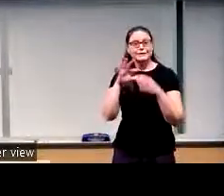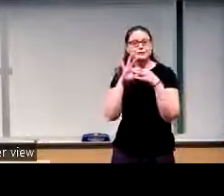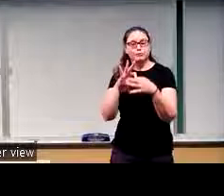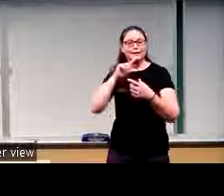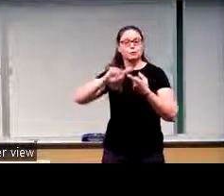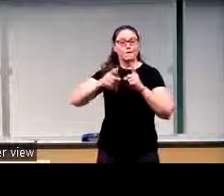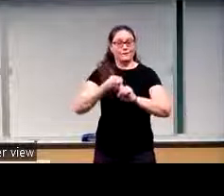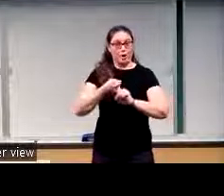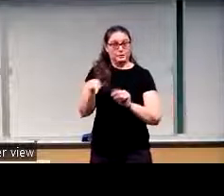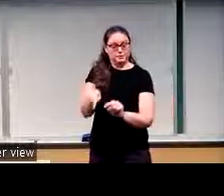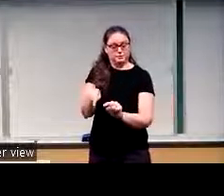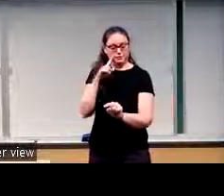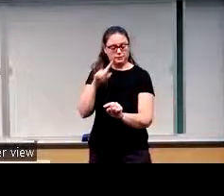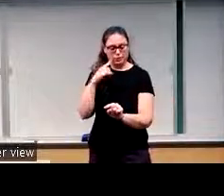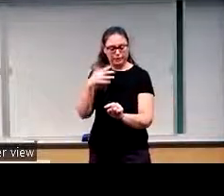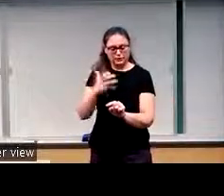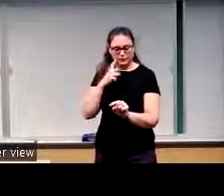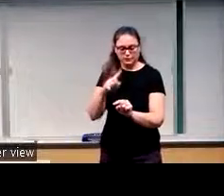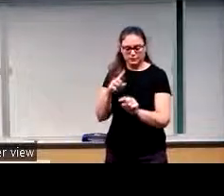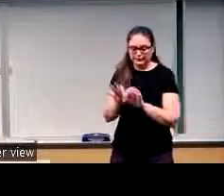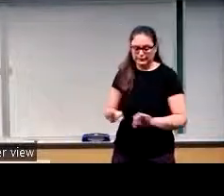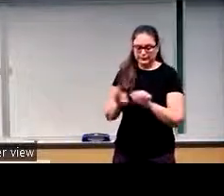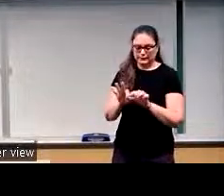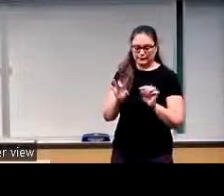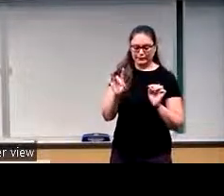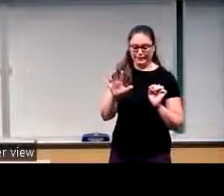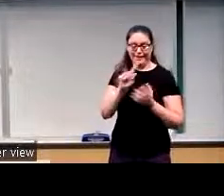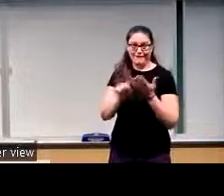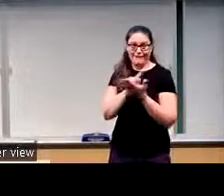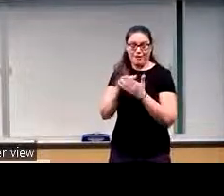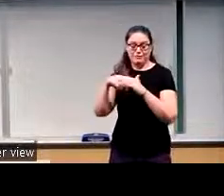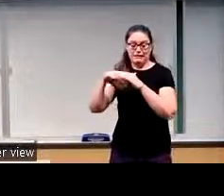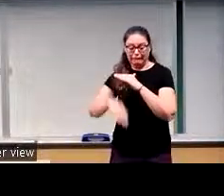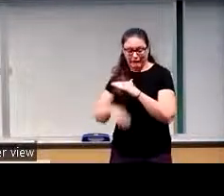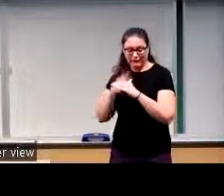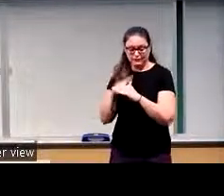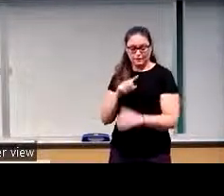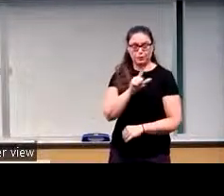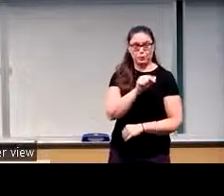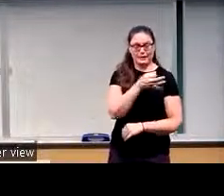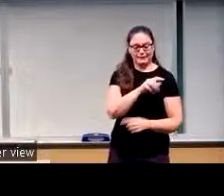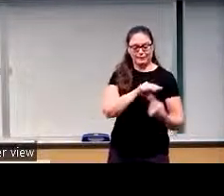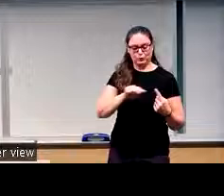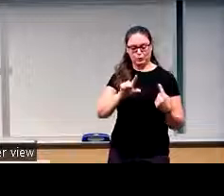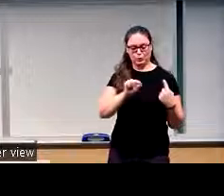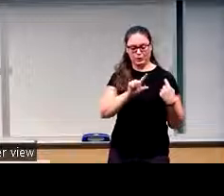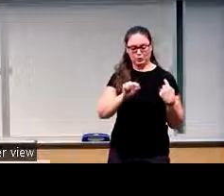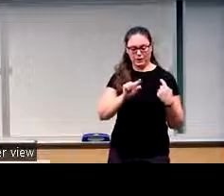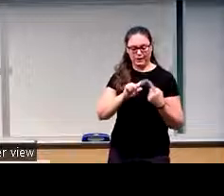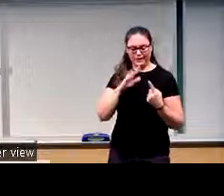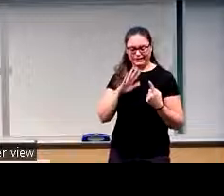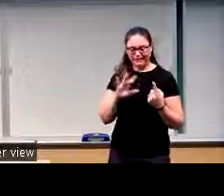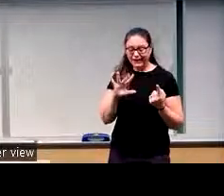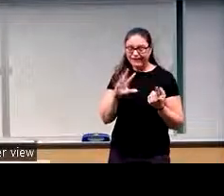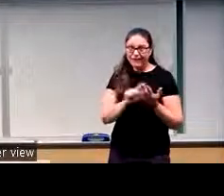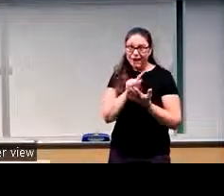158 hours less in 2019 than in 2003, and 85 hours less in 2020 than